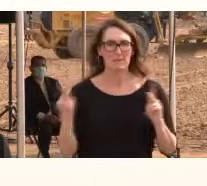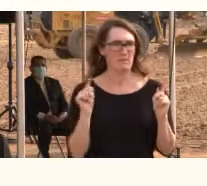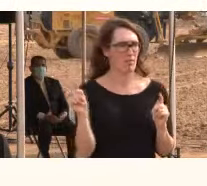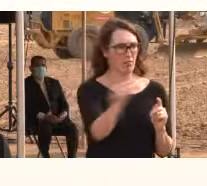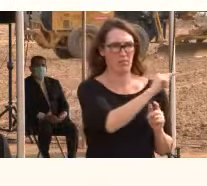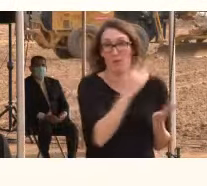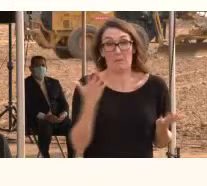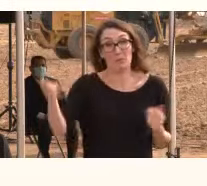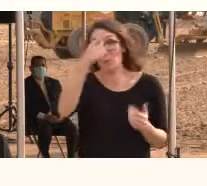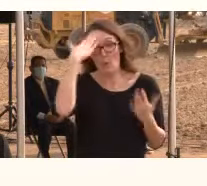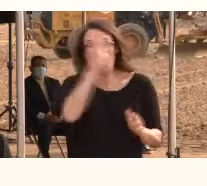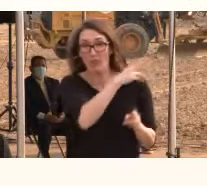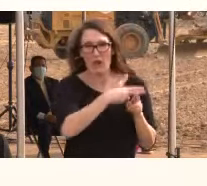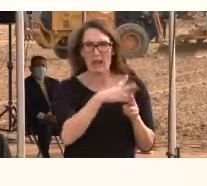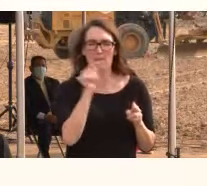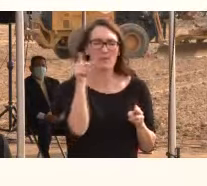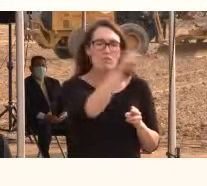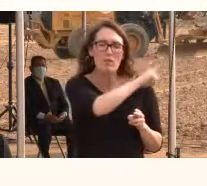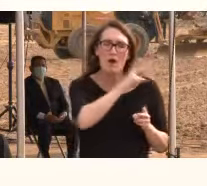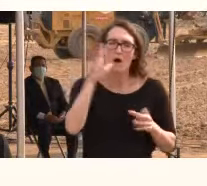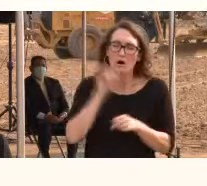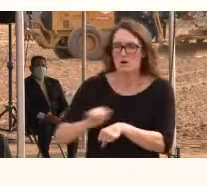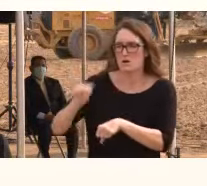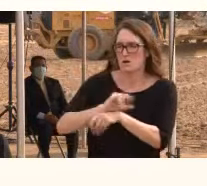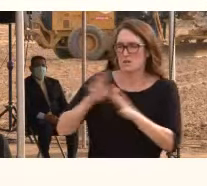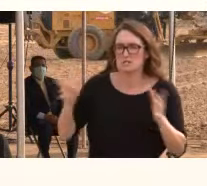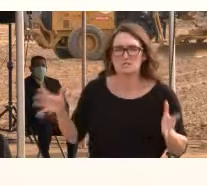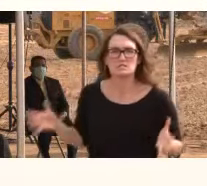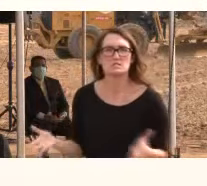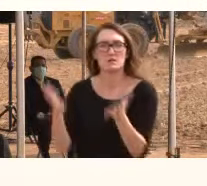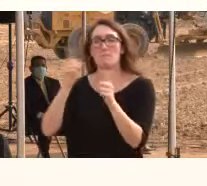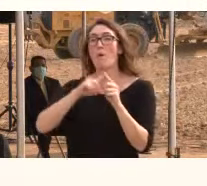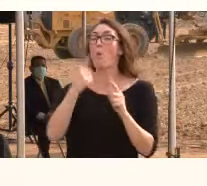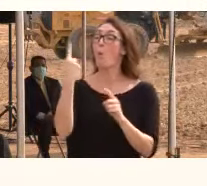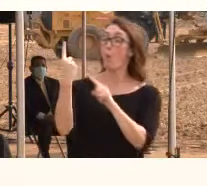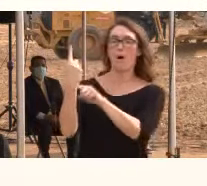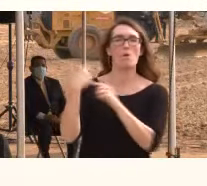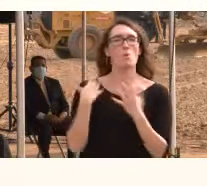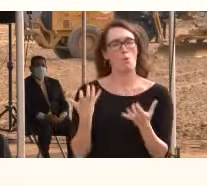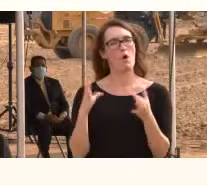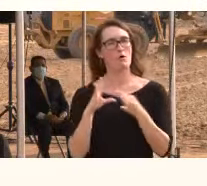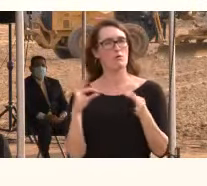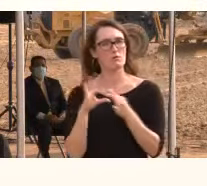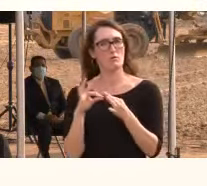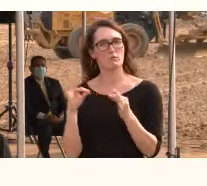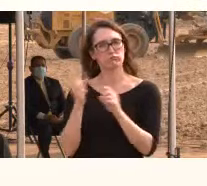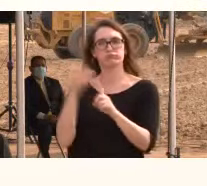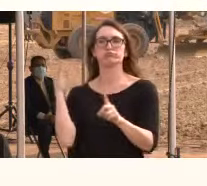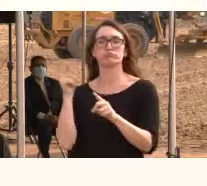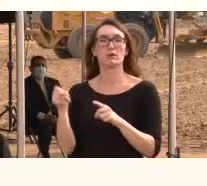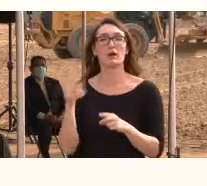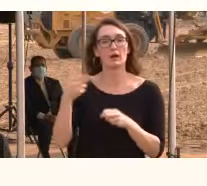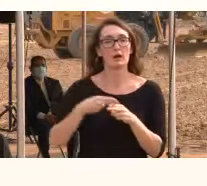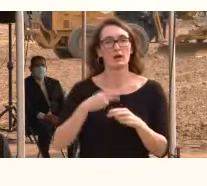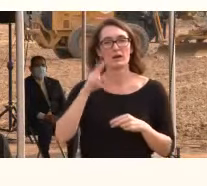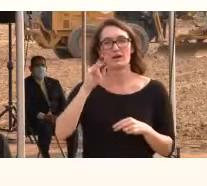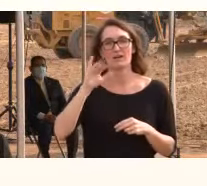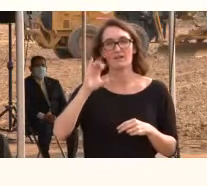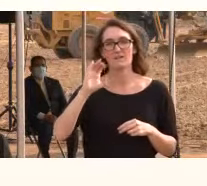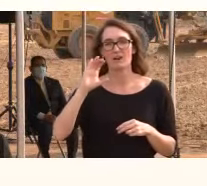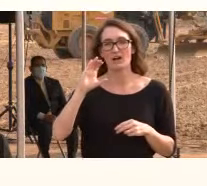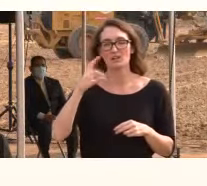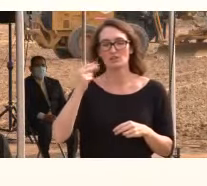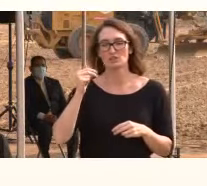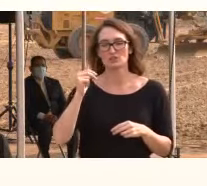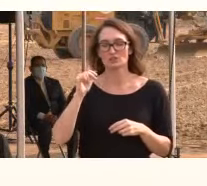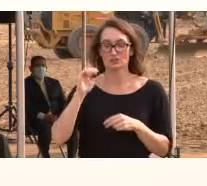this project up today. But I want to talk about one specifically that's here with me today. And her name is Vice Chancellor